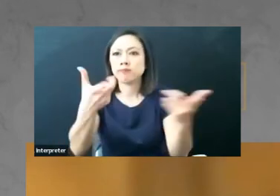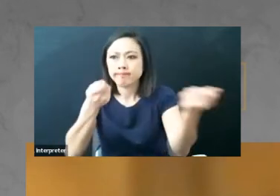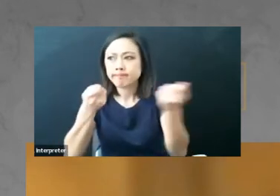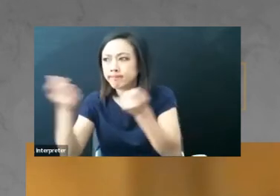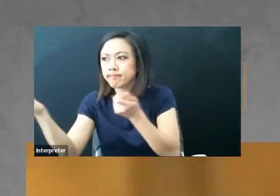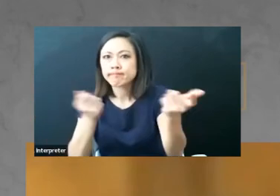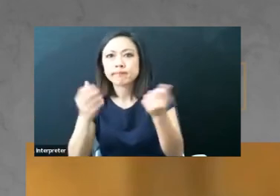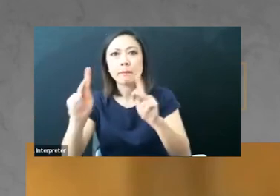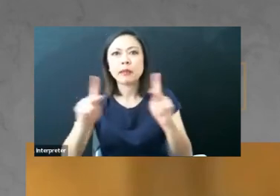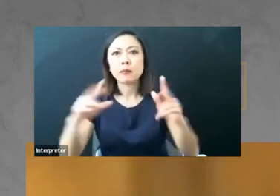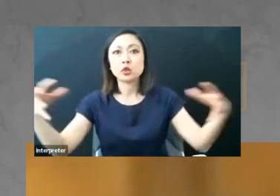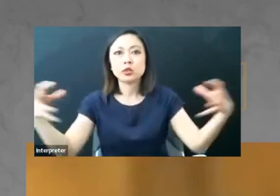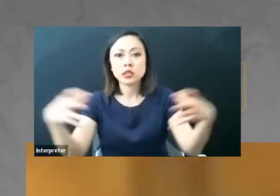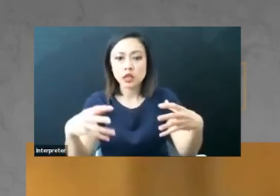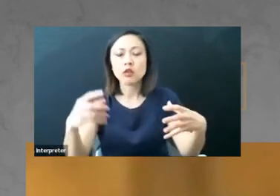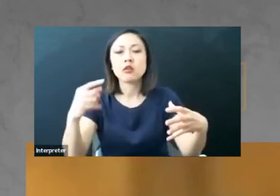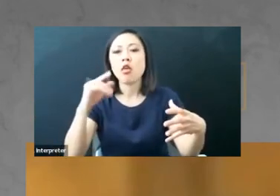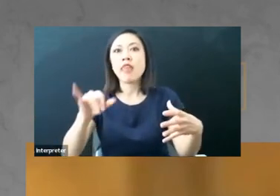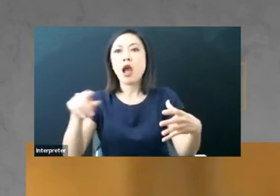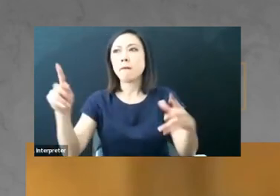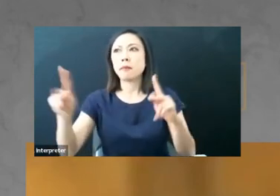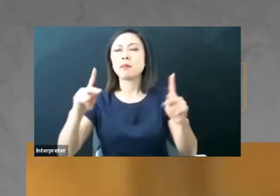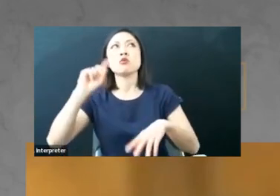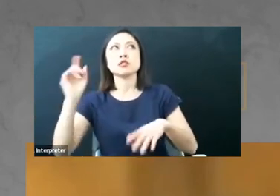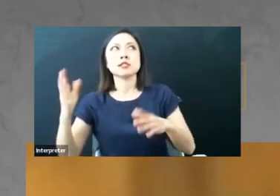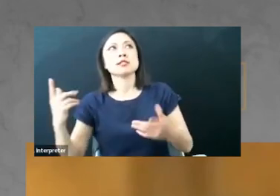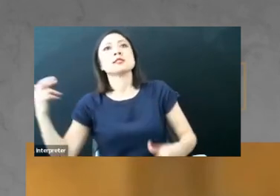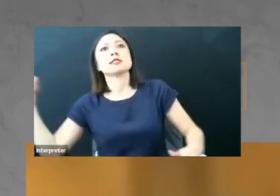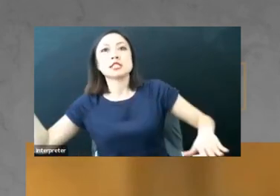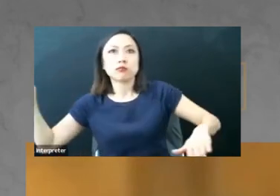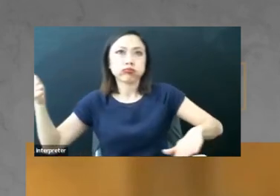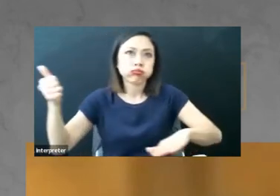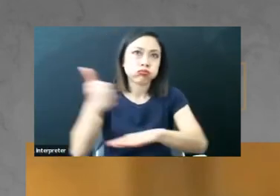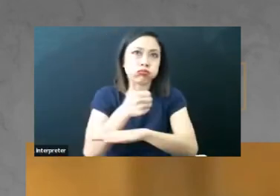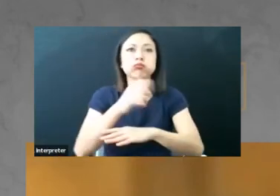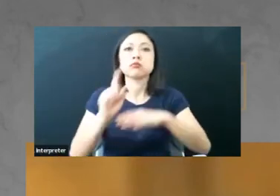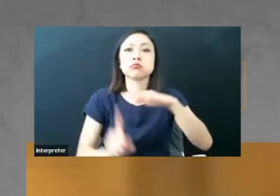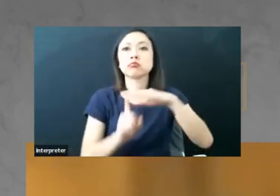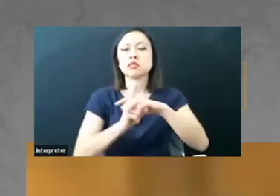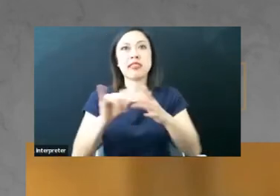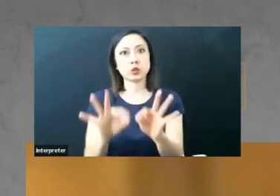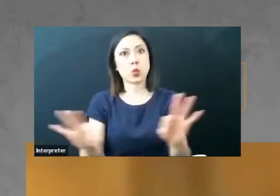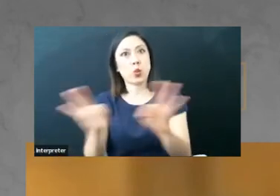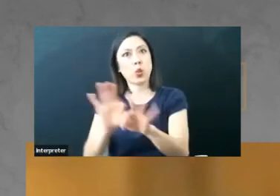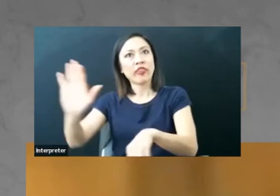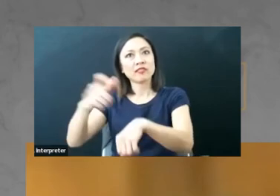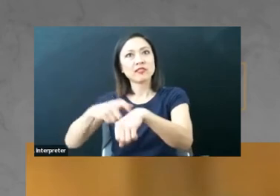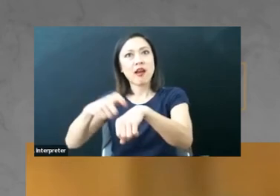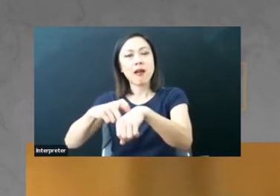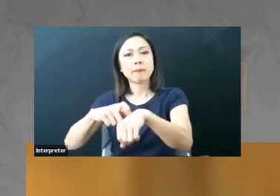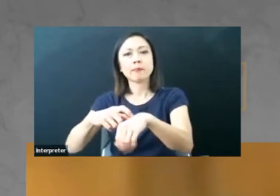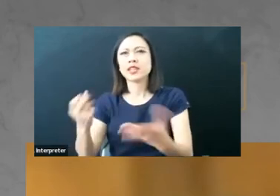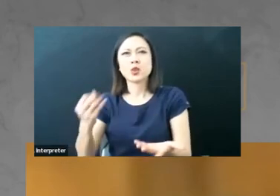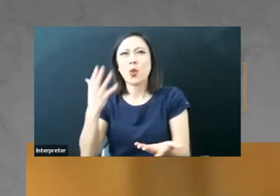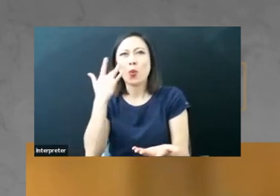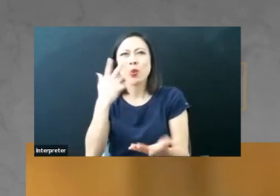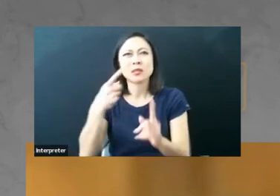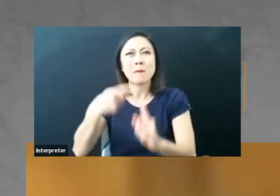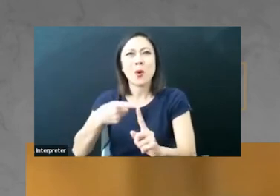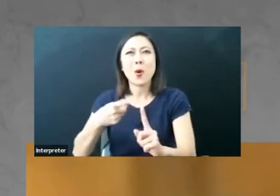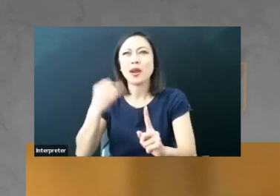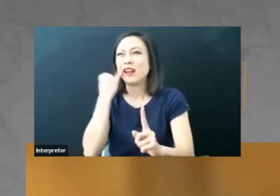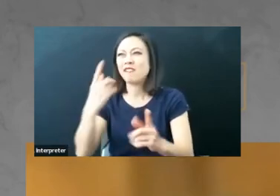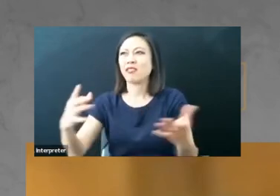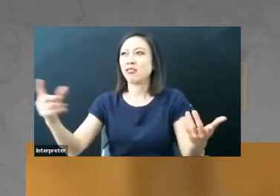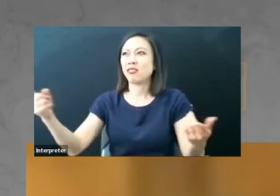their time to come in. Like, just to say 3-2, but on those days when you're in the office, we're not doing things together, what's the point? I don't need somebody to check